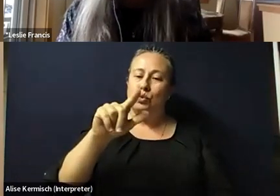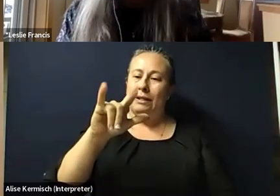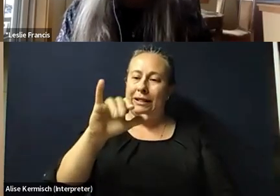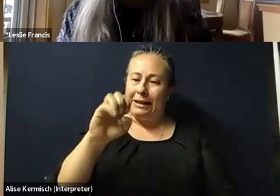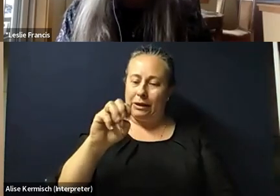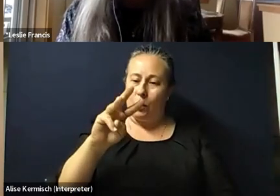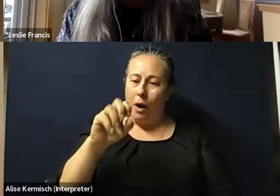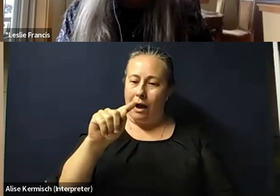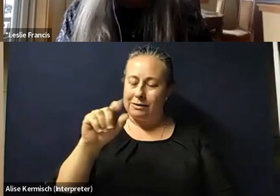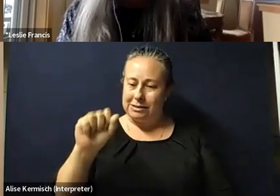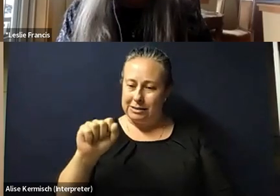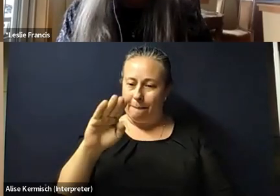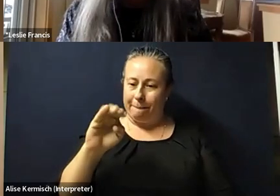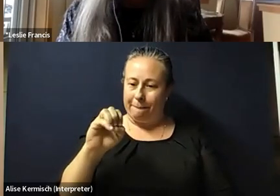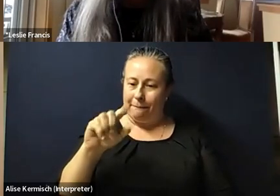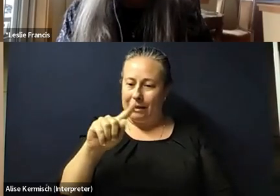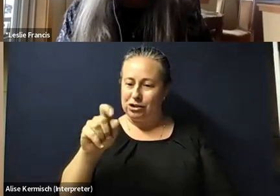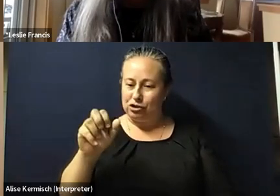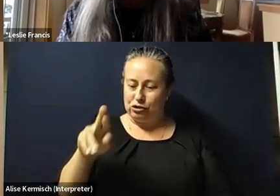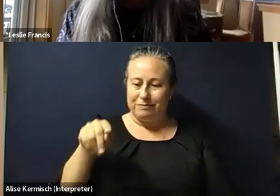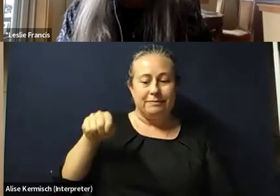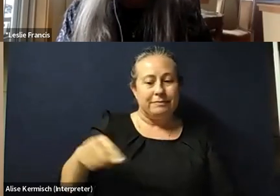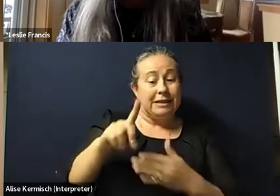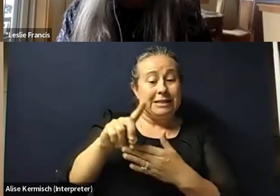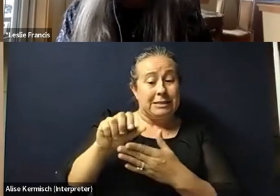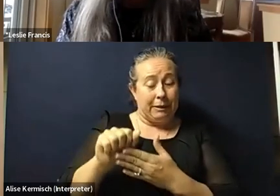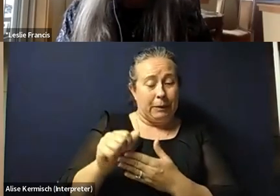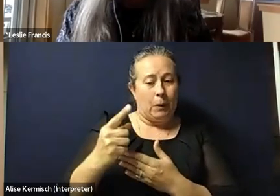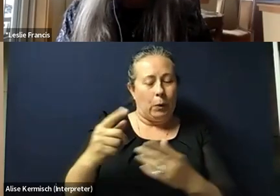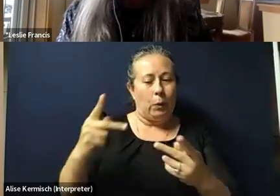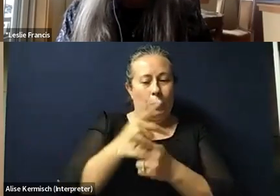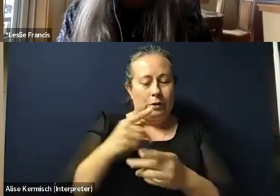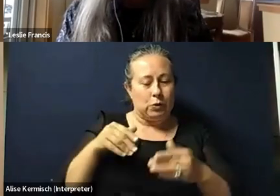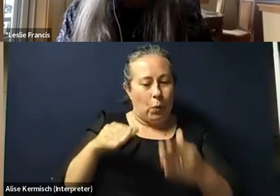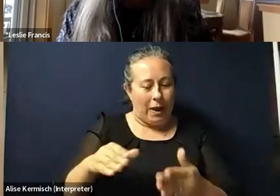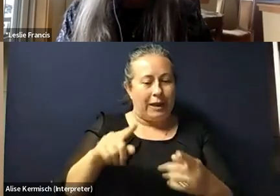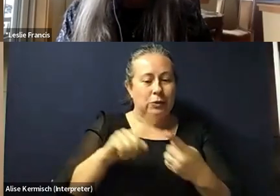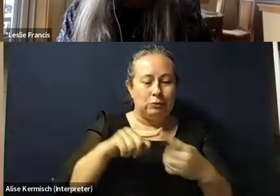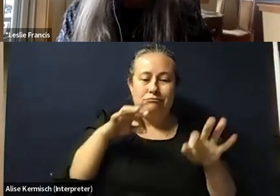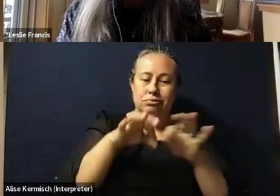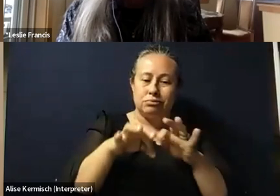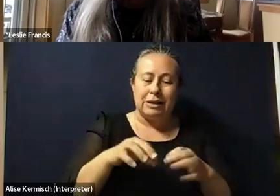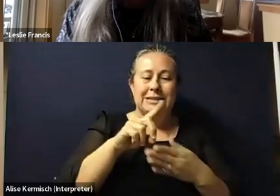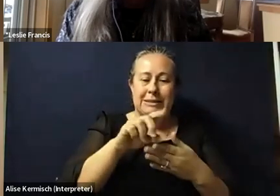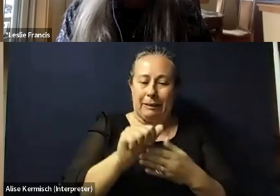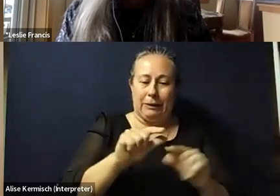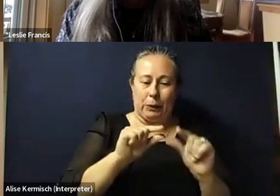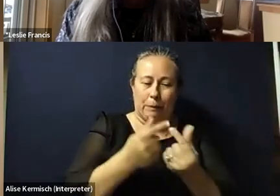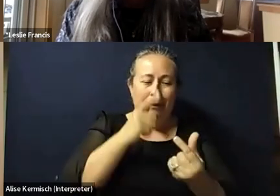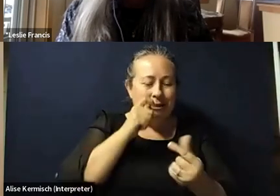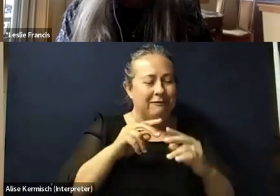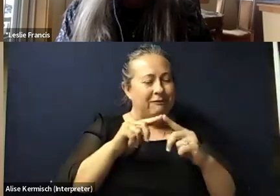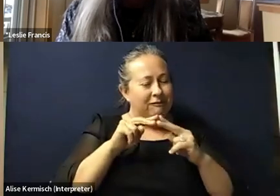that, disability is kind of one of the worst ways to describe disability because it's so diverse and it's so complicated.